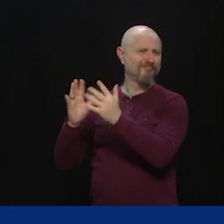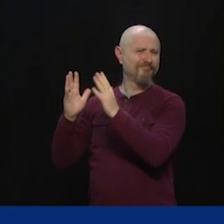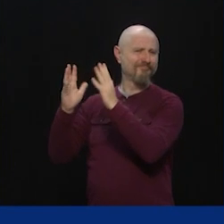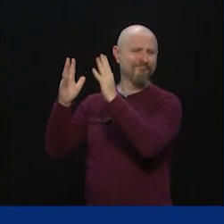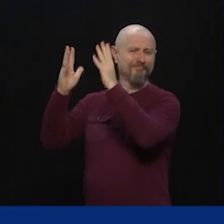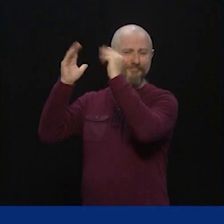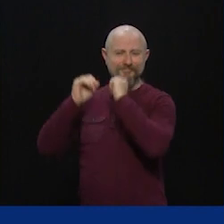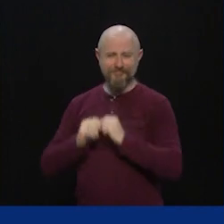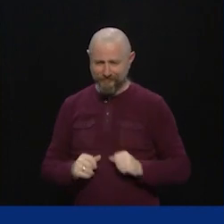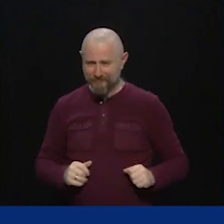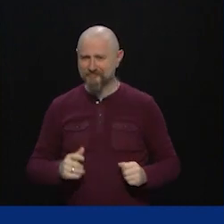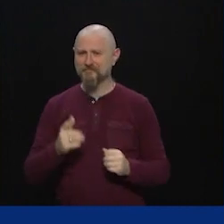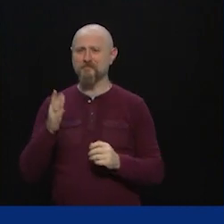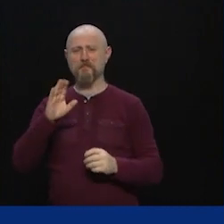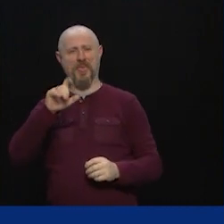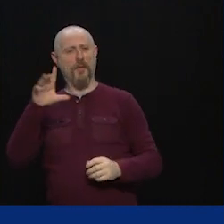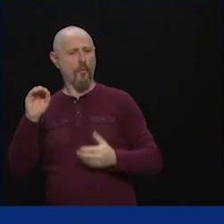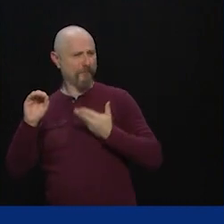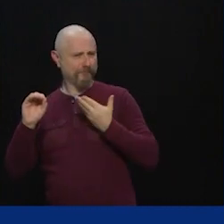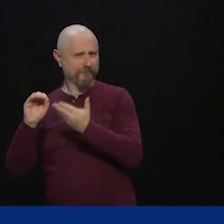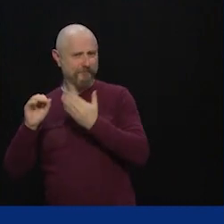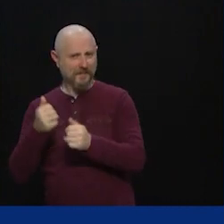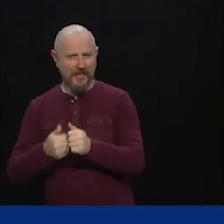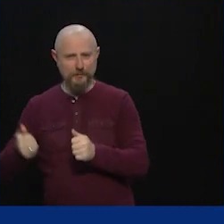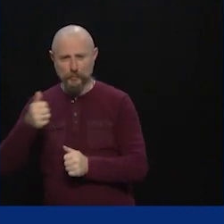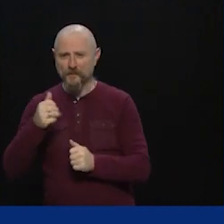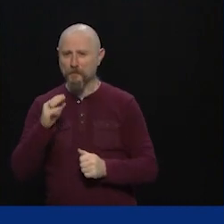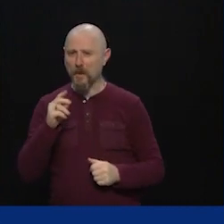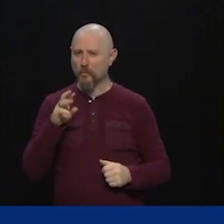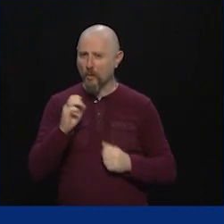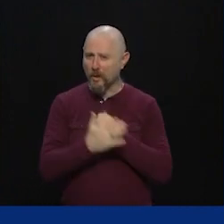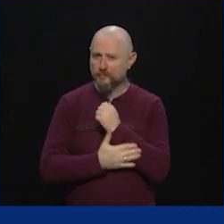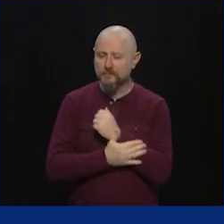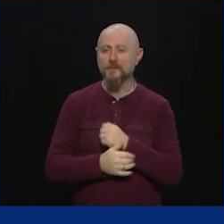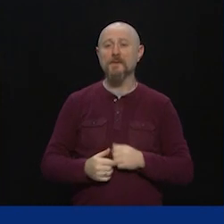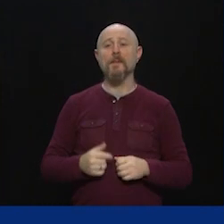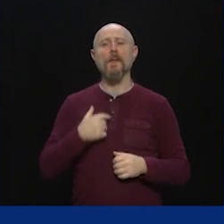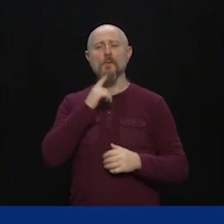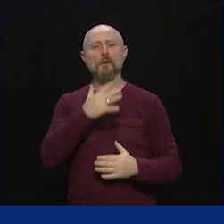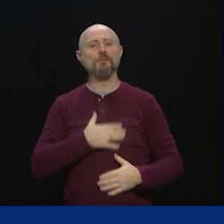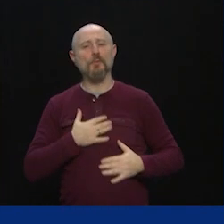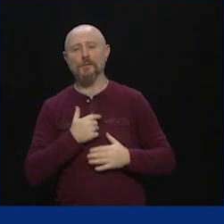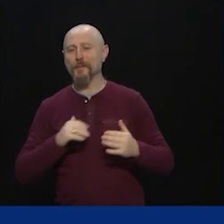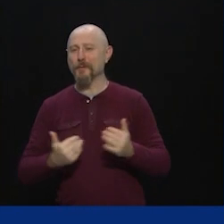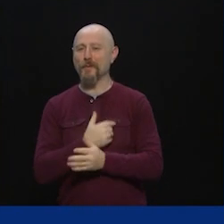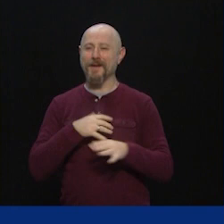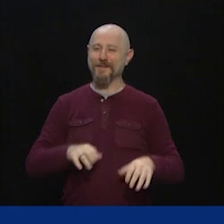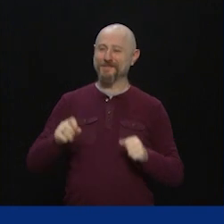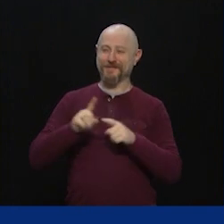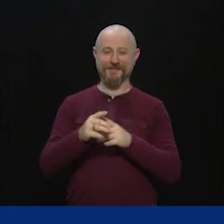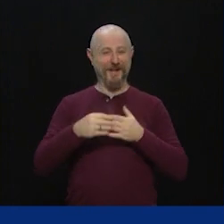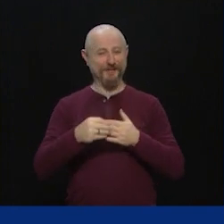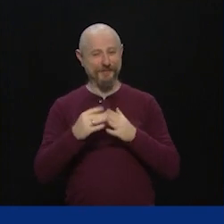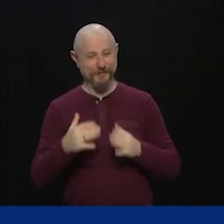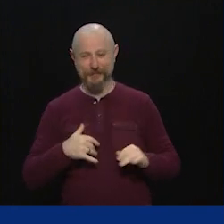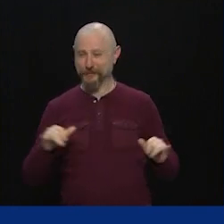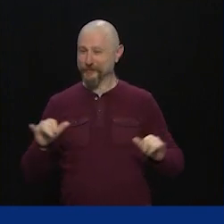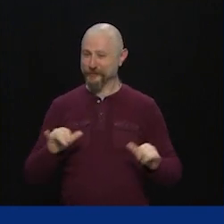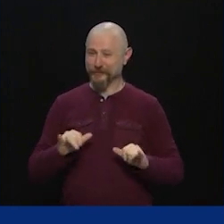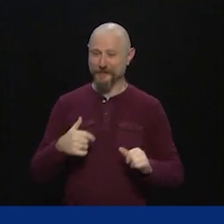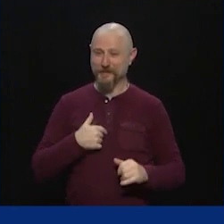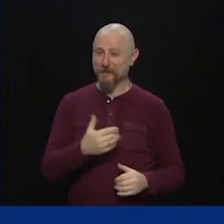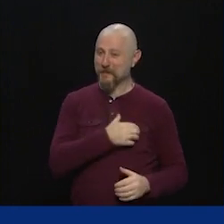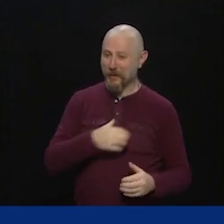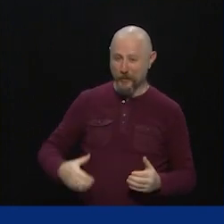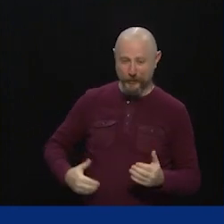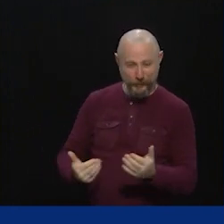And I'm rather fond of new leadership myself, so it's great to welcome our new mayor here. We've had many conversations about how he's hit the